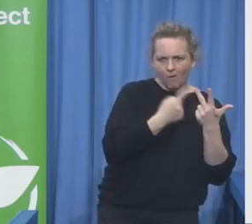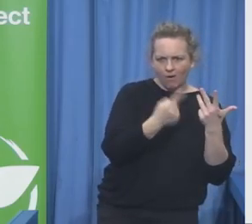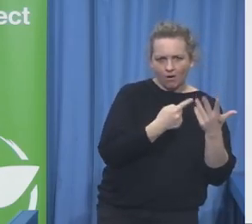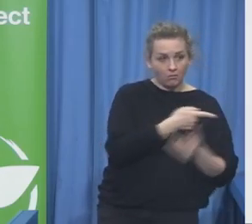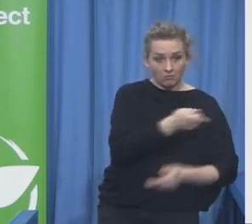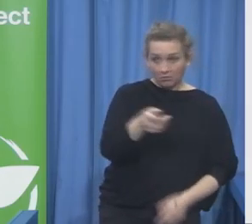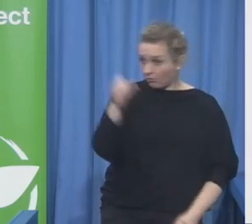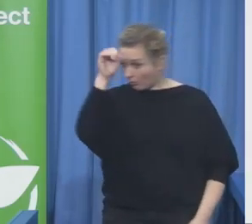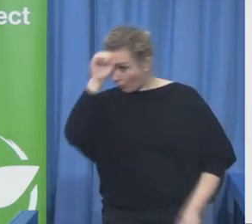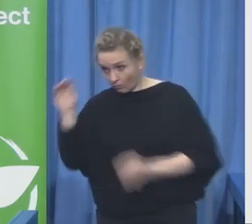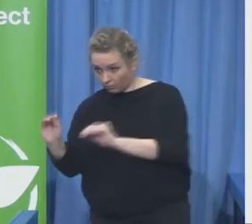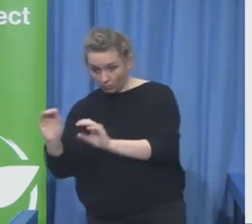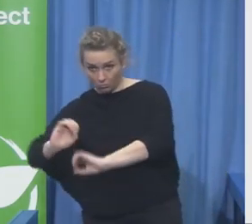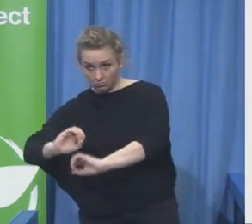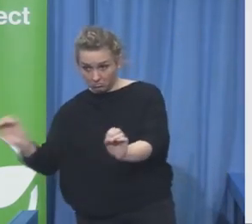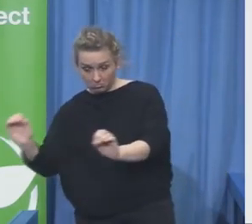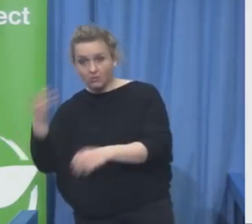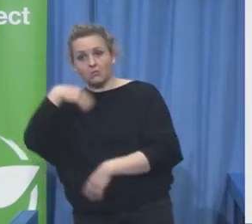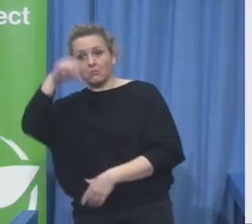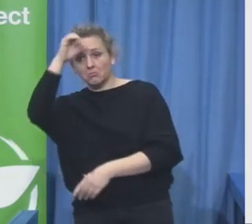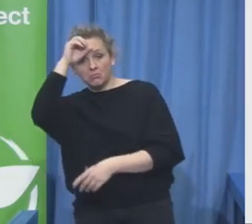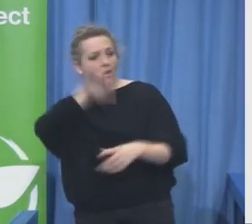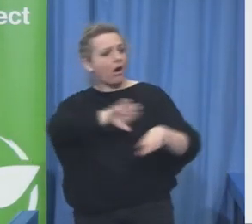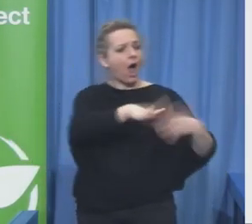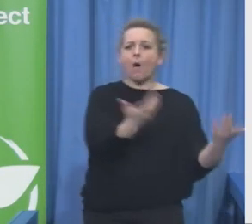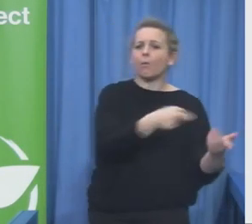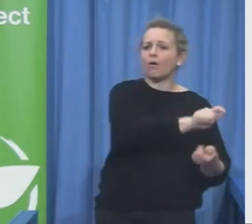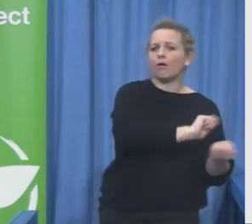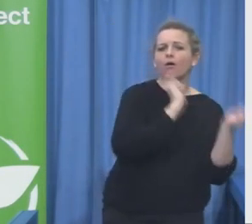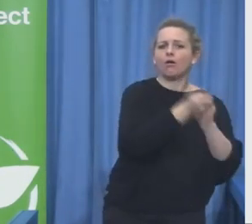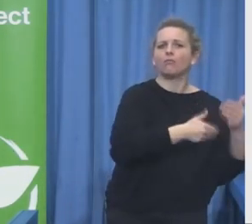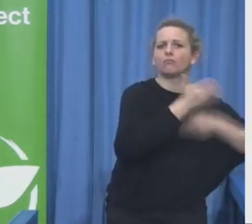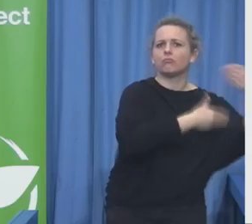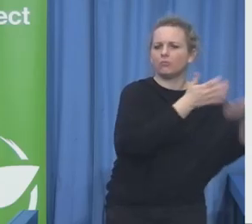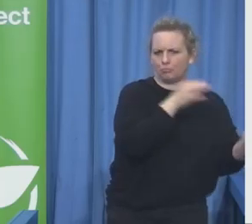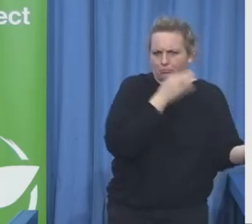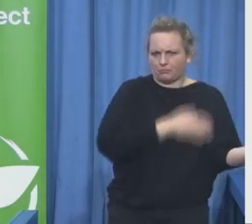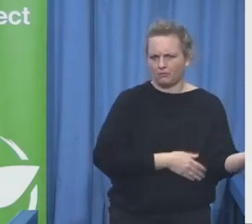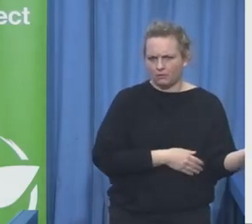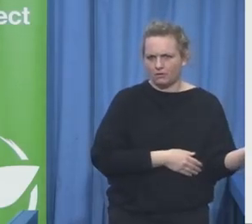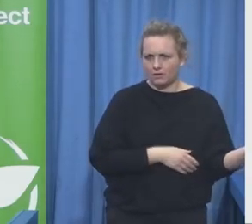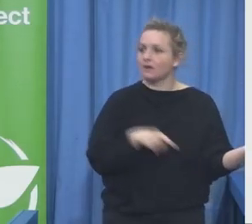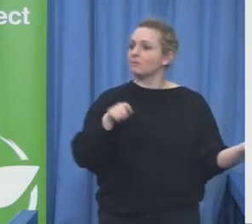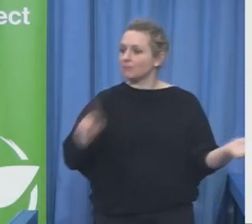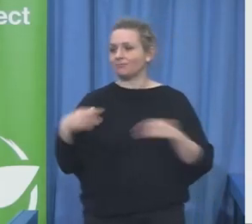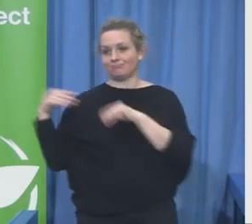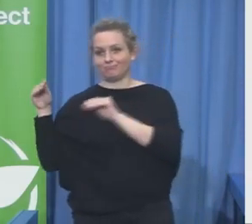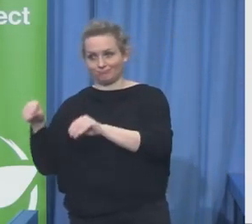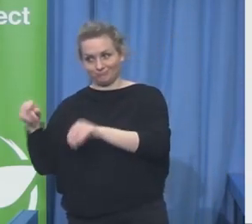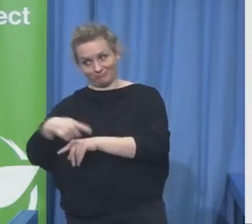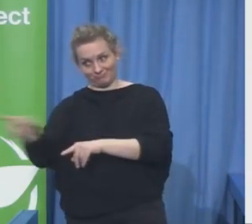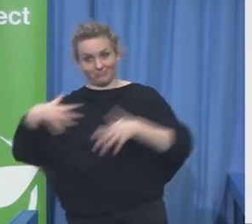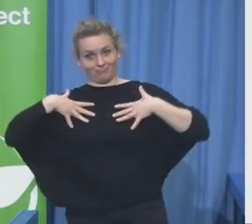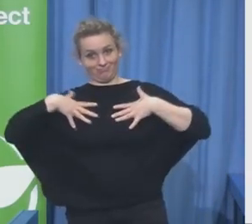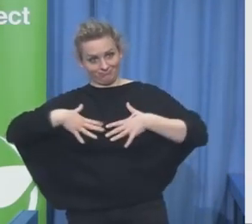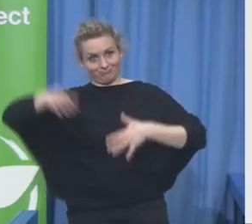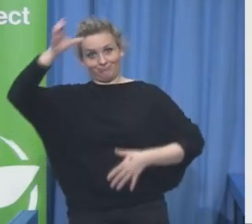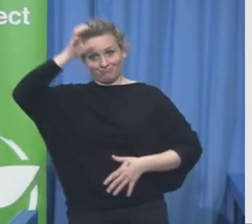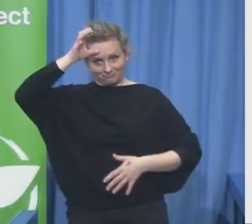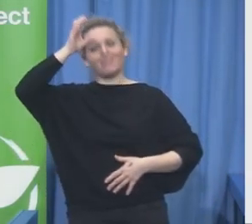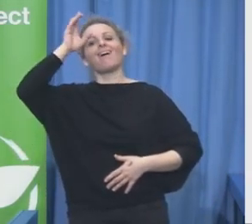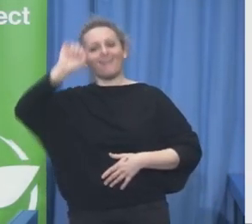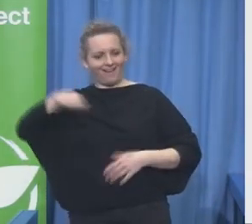know what alt text was until October, because I've been working with physical disability and learning disabilities, and I really wish I'd known about it earlier.